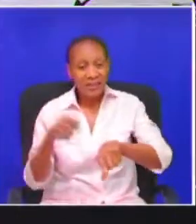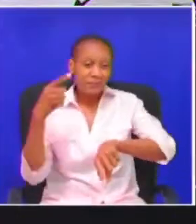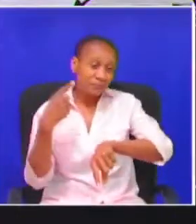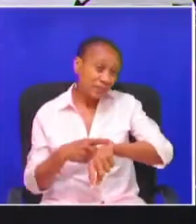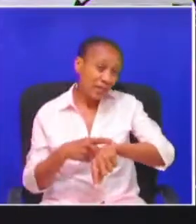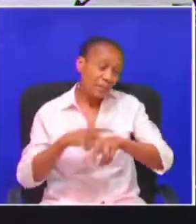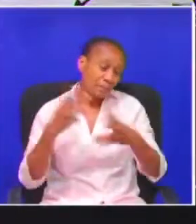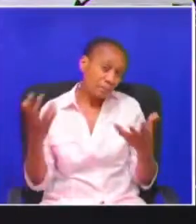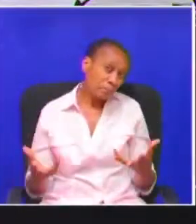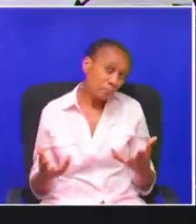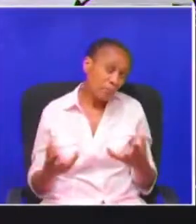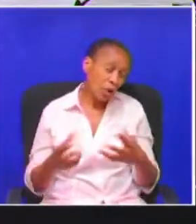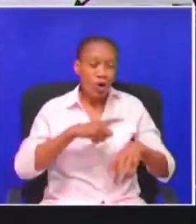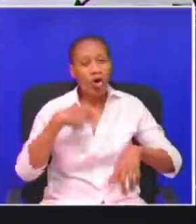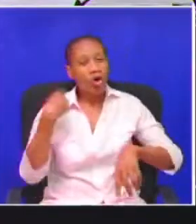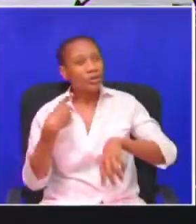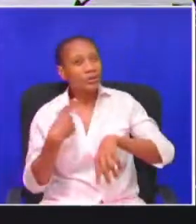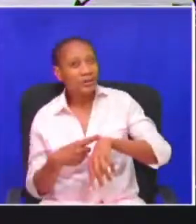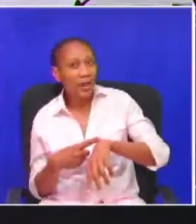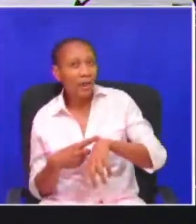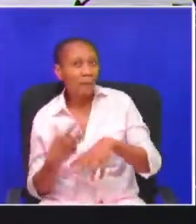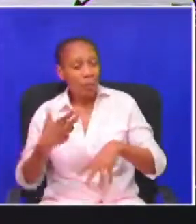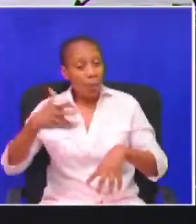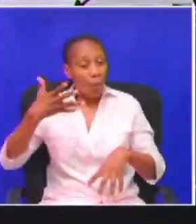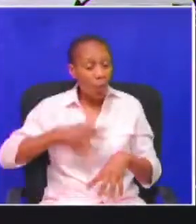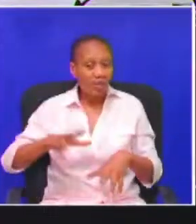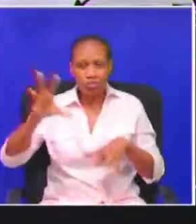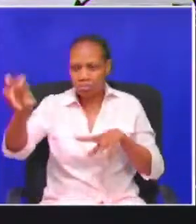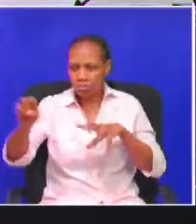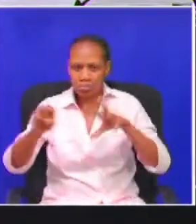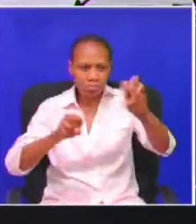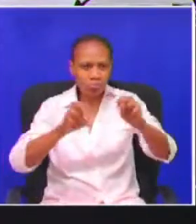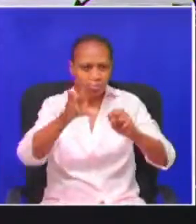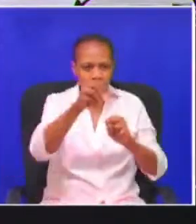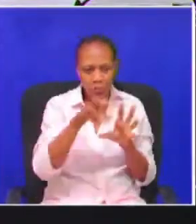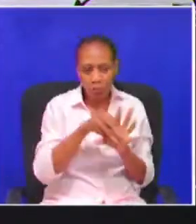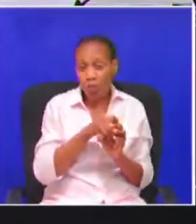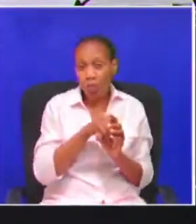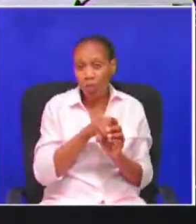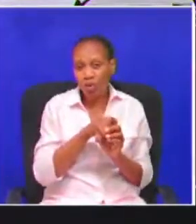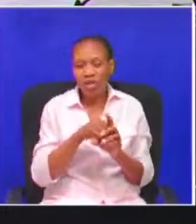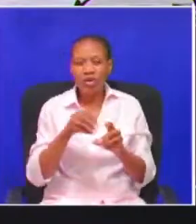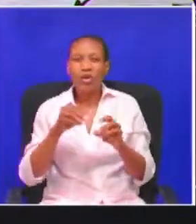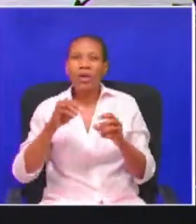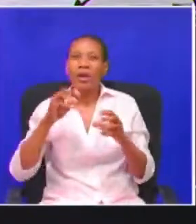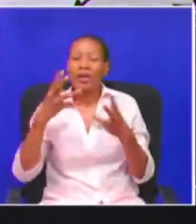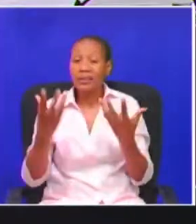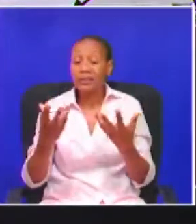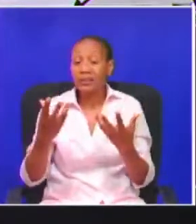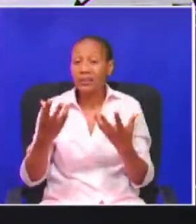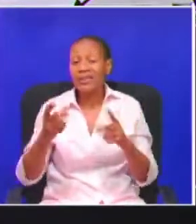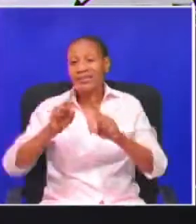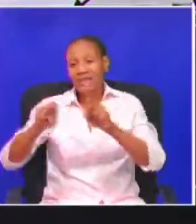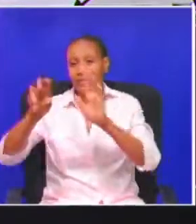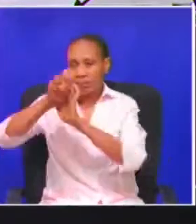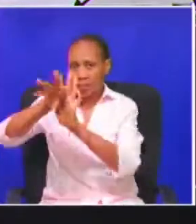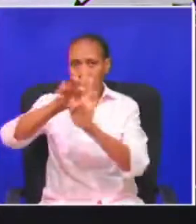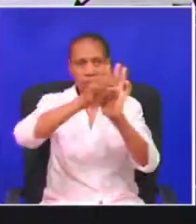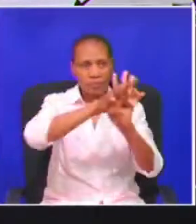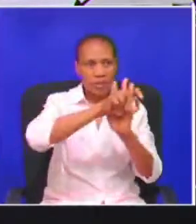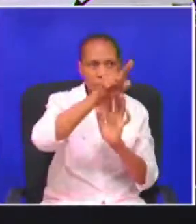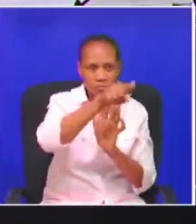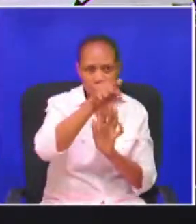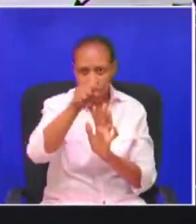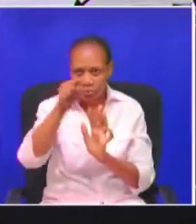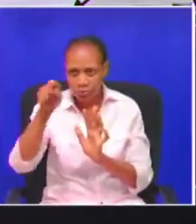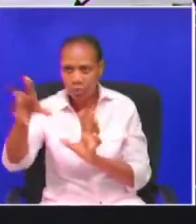growth. Because for us to be able to capture the prospect and the promise of those markets, we do